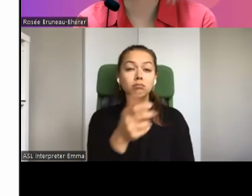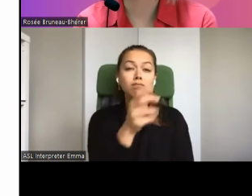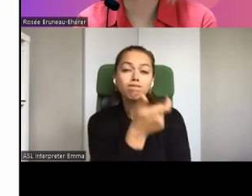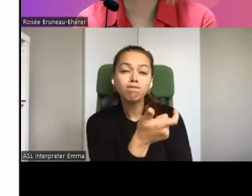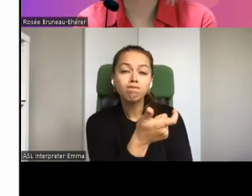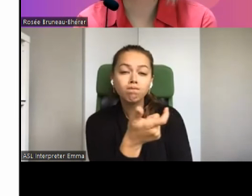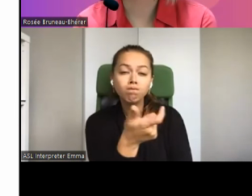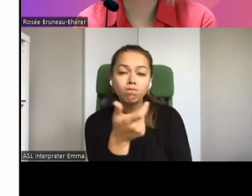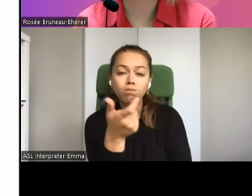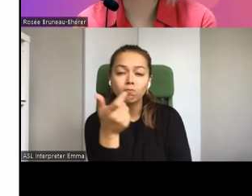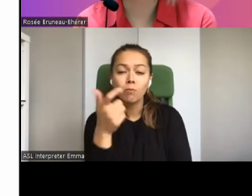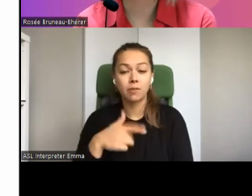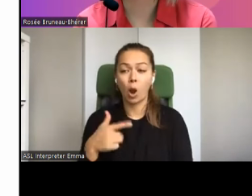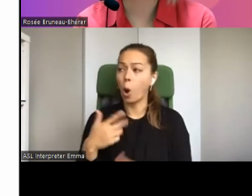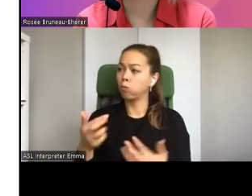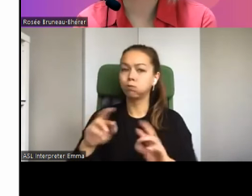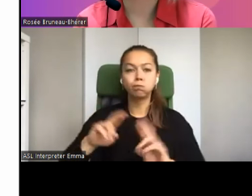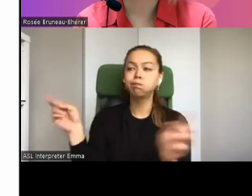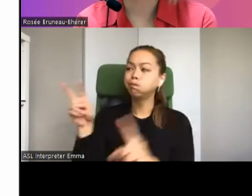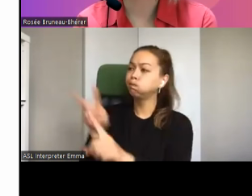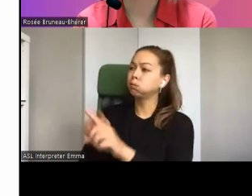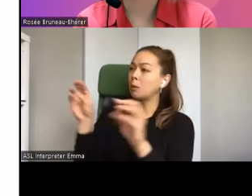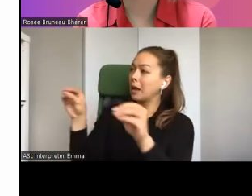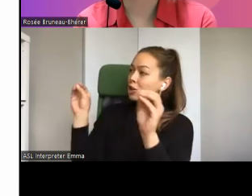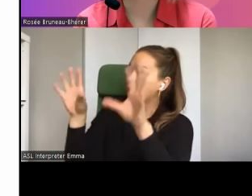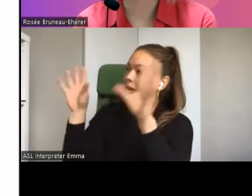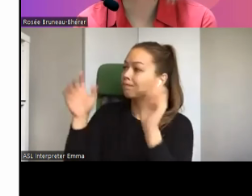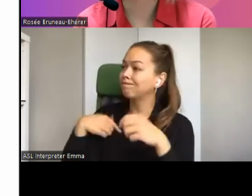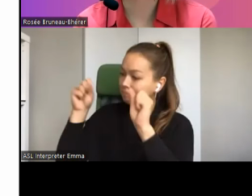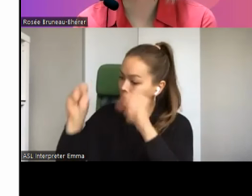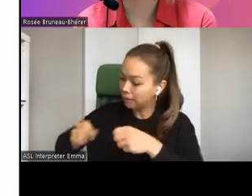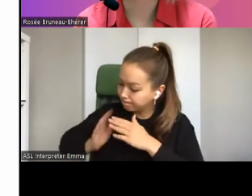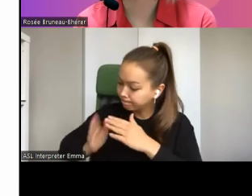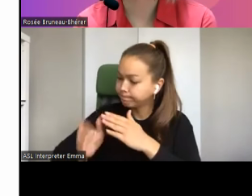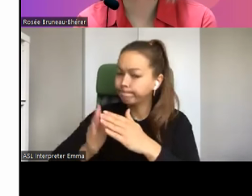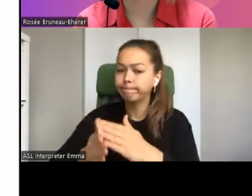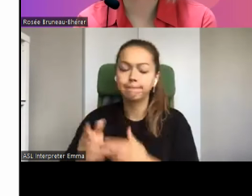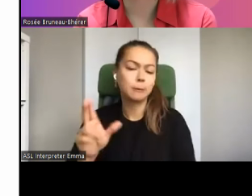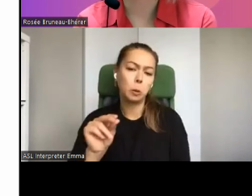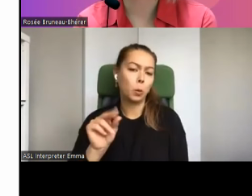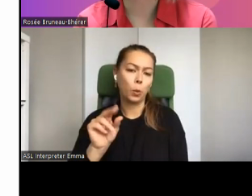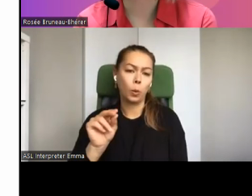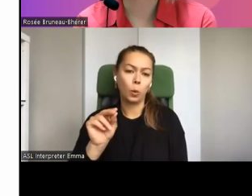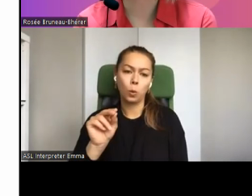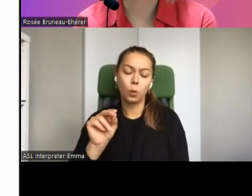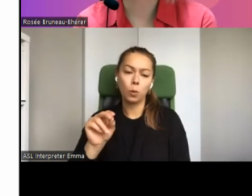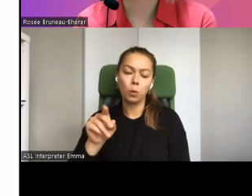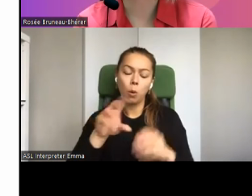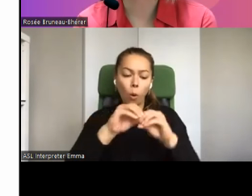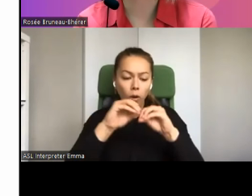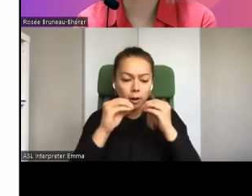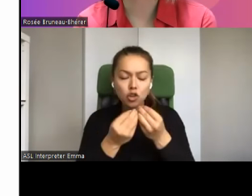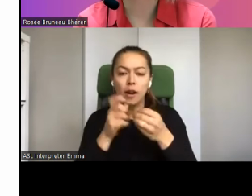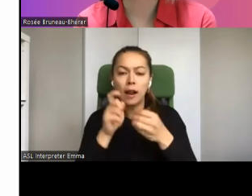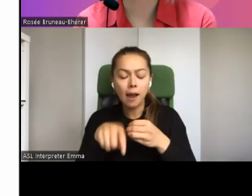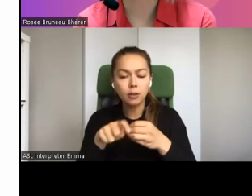is something that an organization has to use consistently